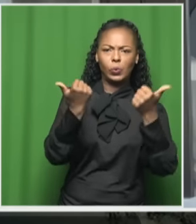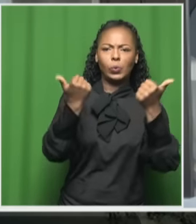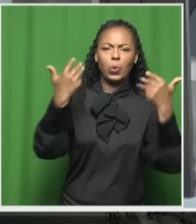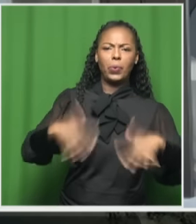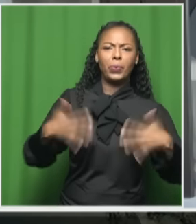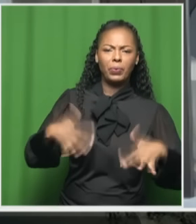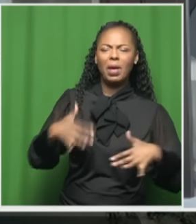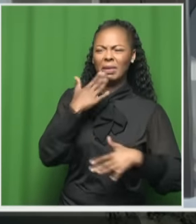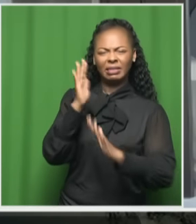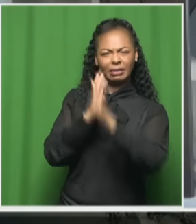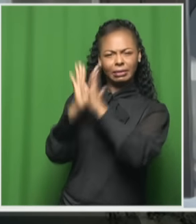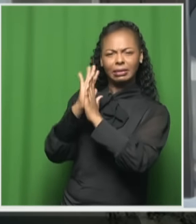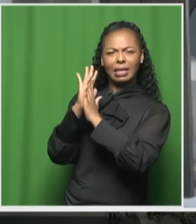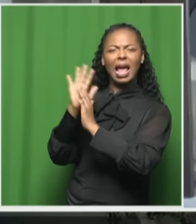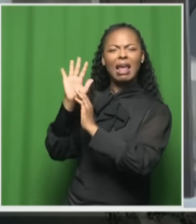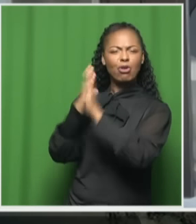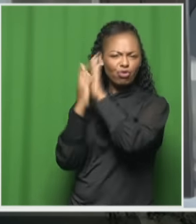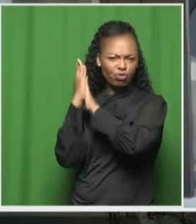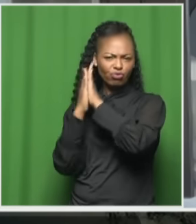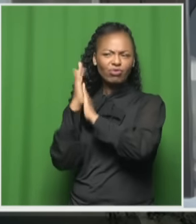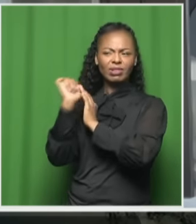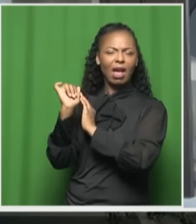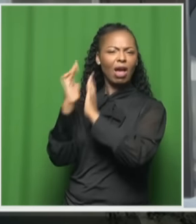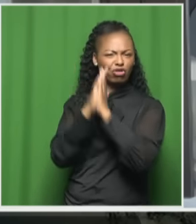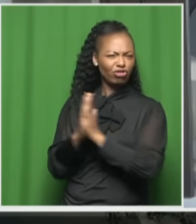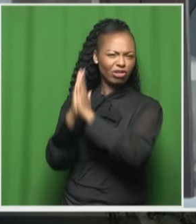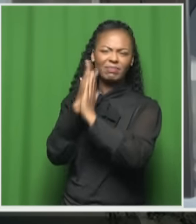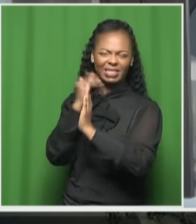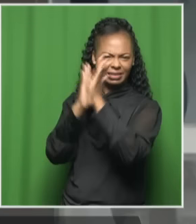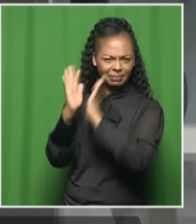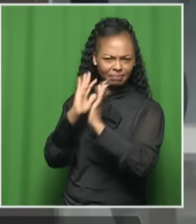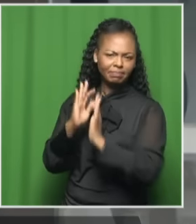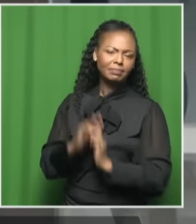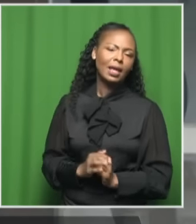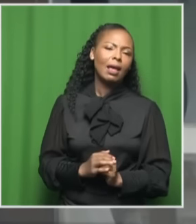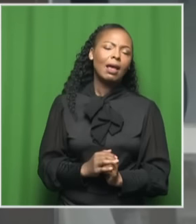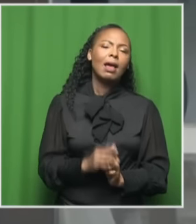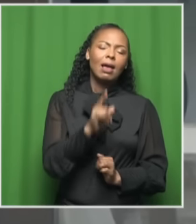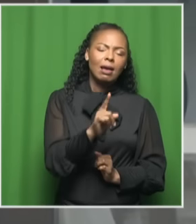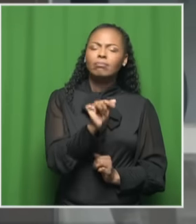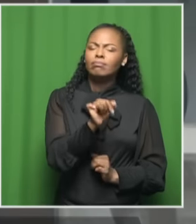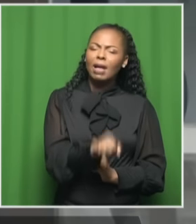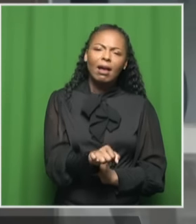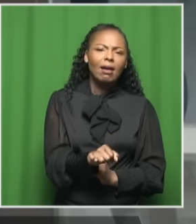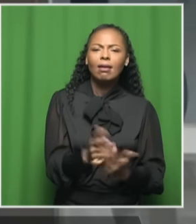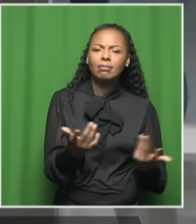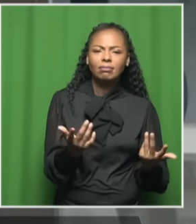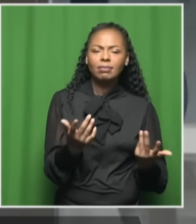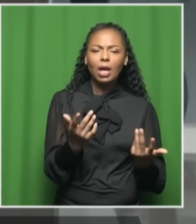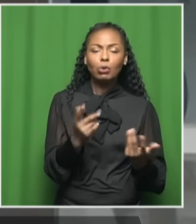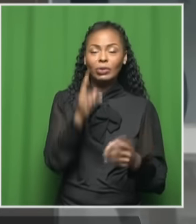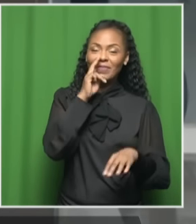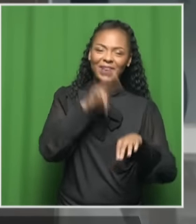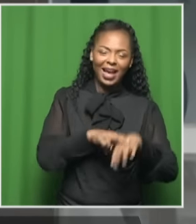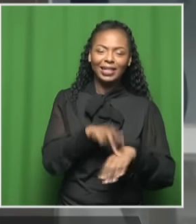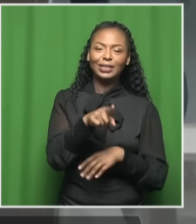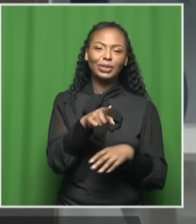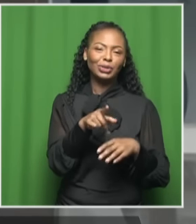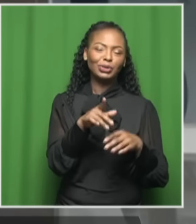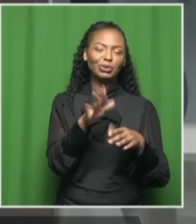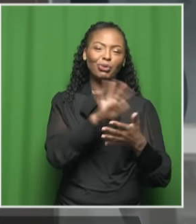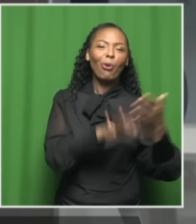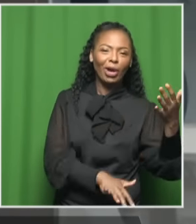Rhema Bible Church. Yeah, they're like a very, like, you know, funny stories and how the church started.